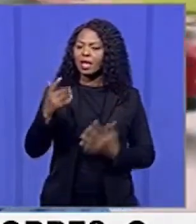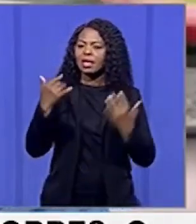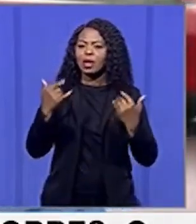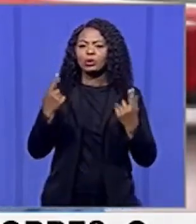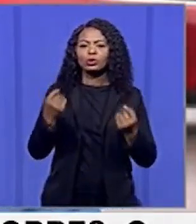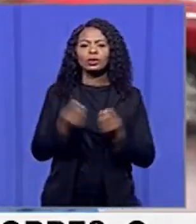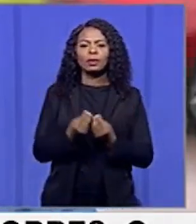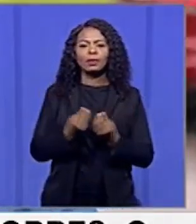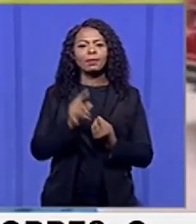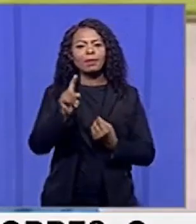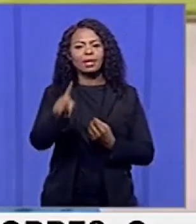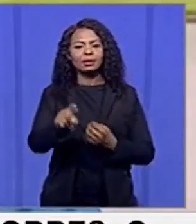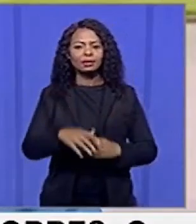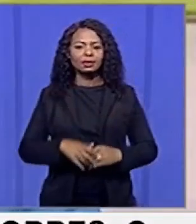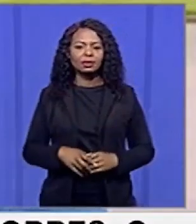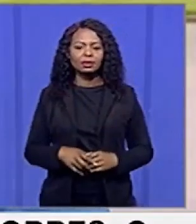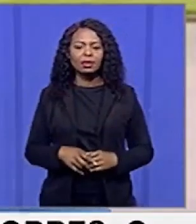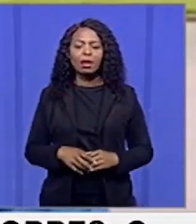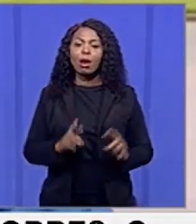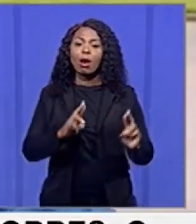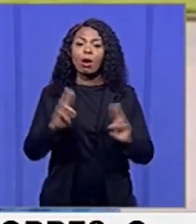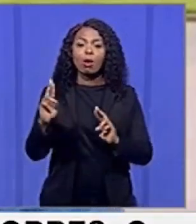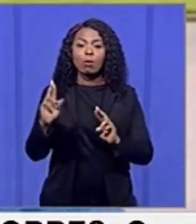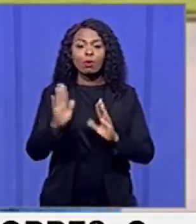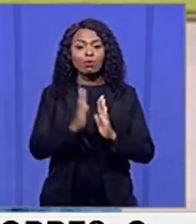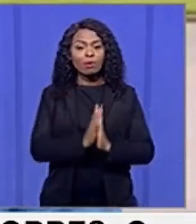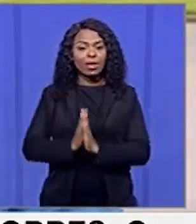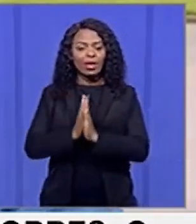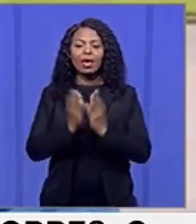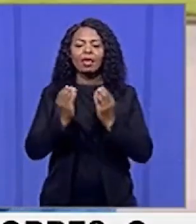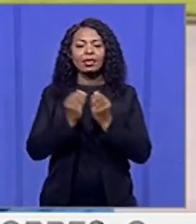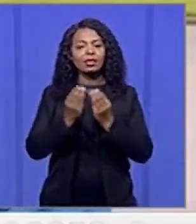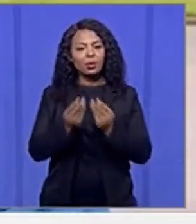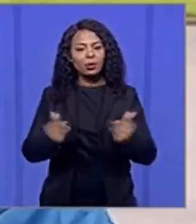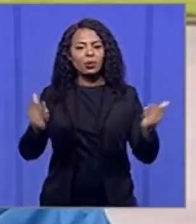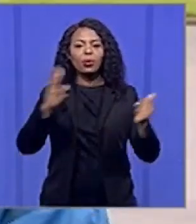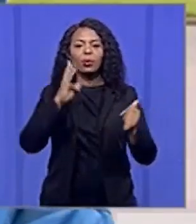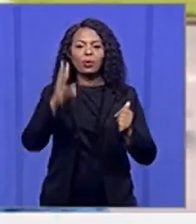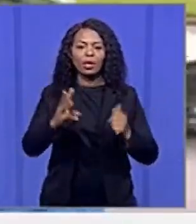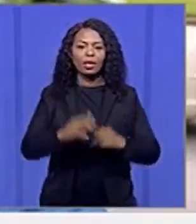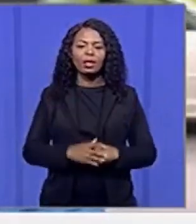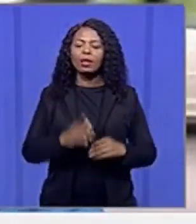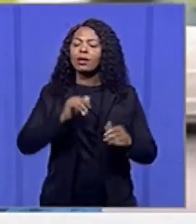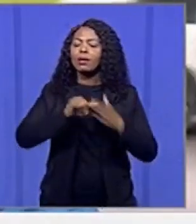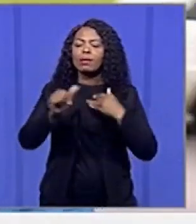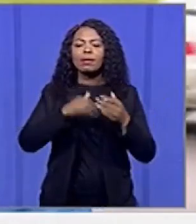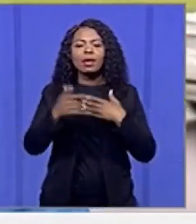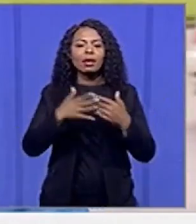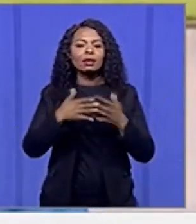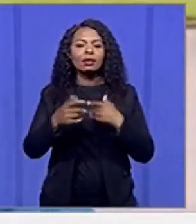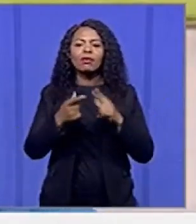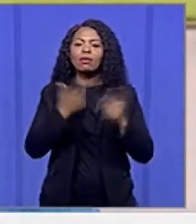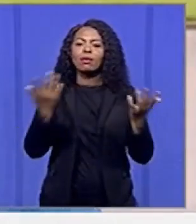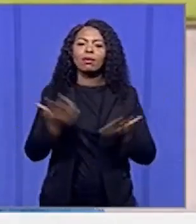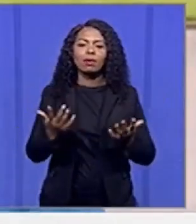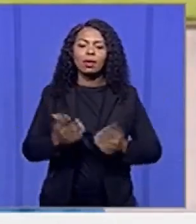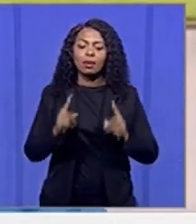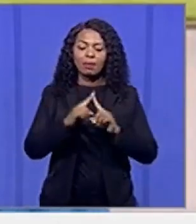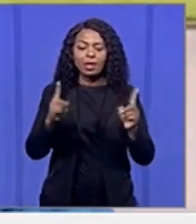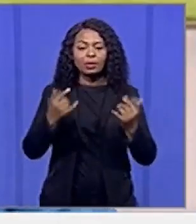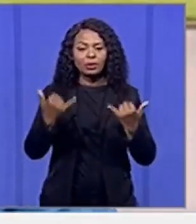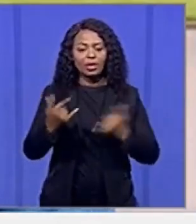something about it. Let's just hope and pray that things will come right for everybody, no matter where we all are. Today is a blessing